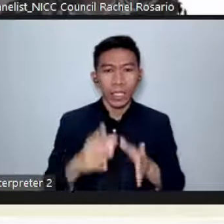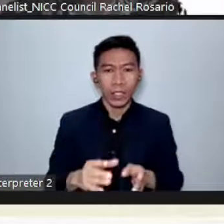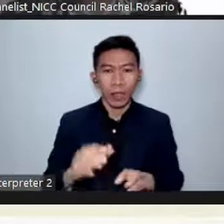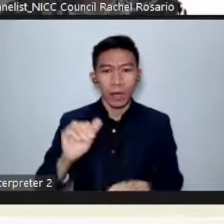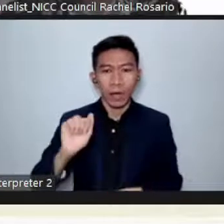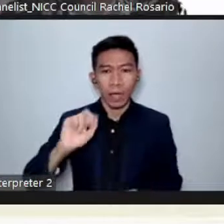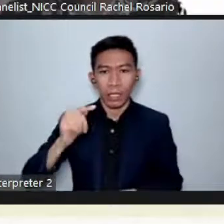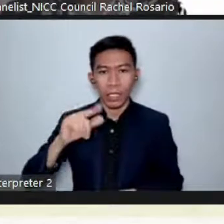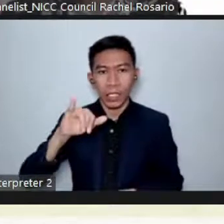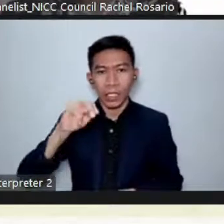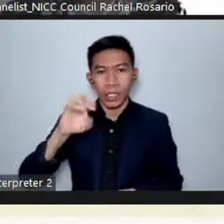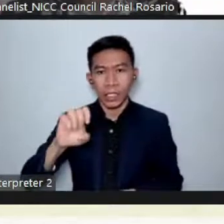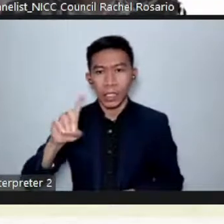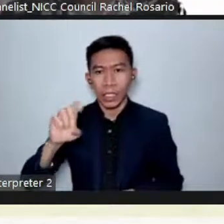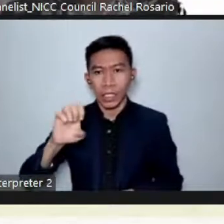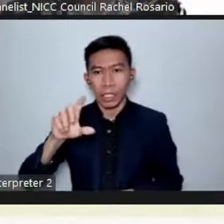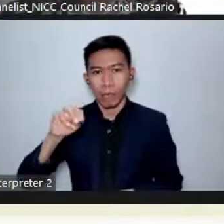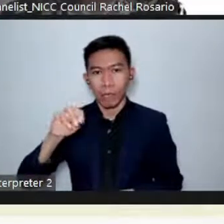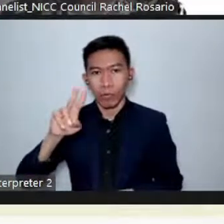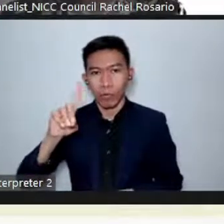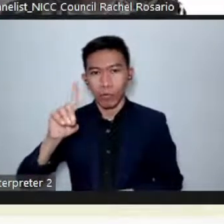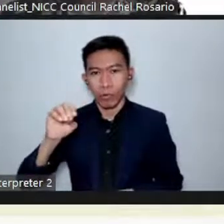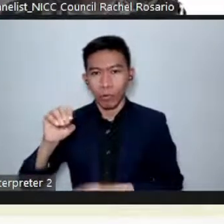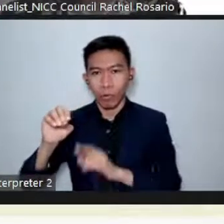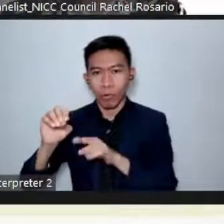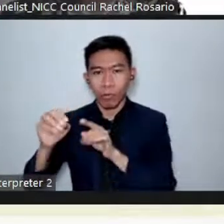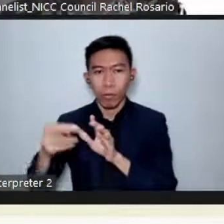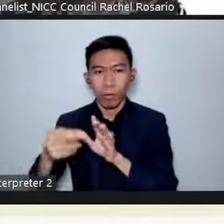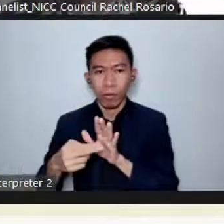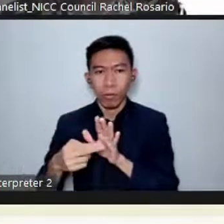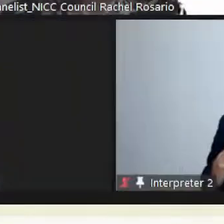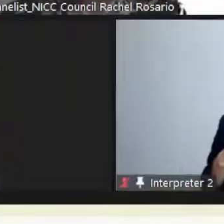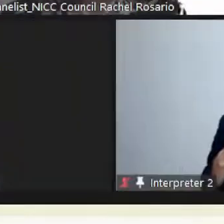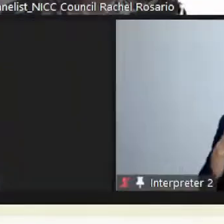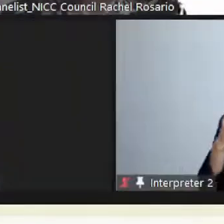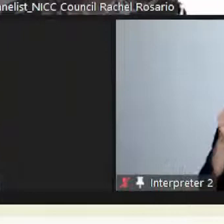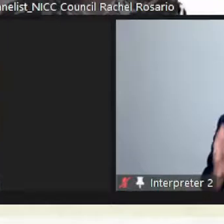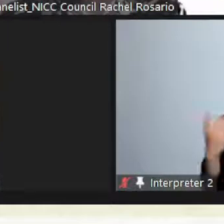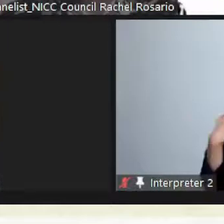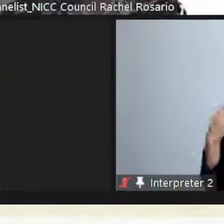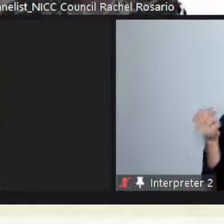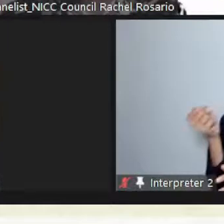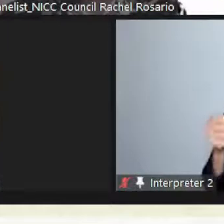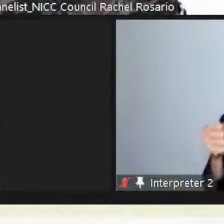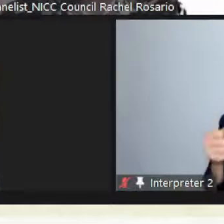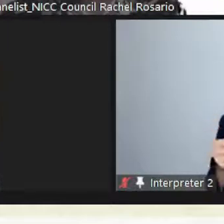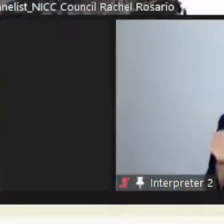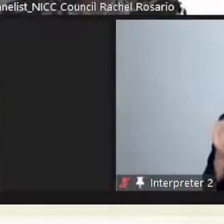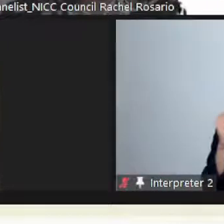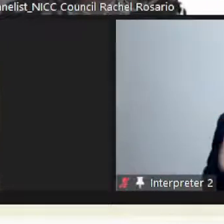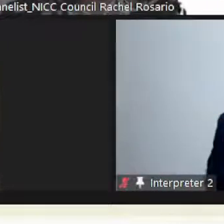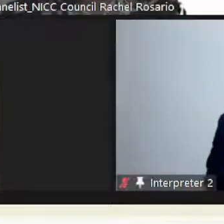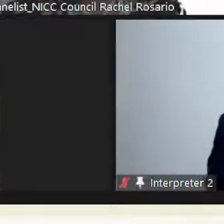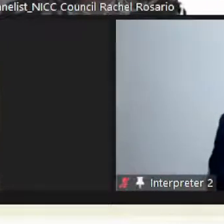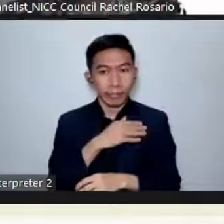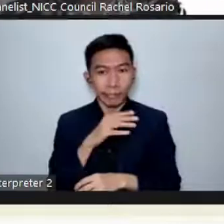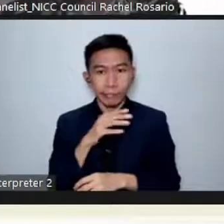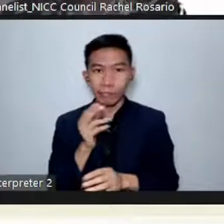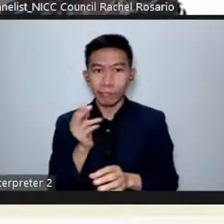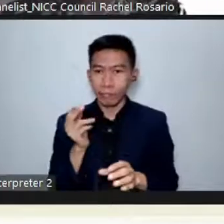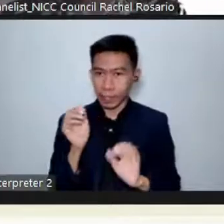Mundo, represented by Ms. Alison Umandap. Can you kindly add to